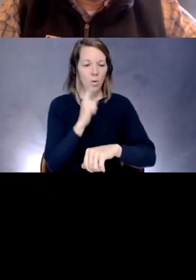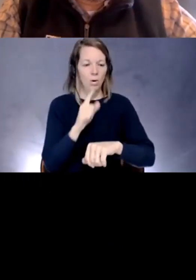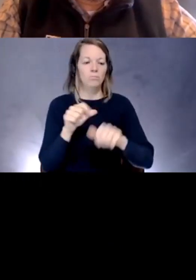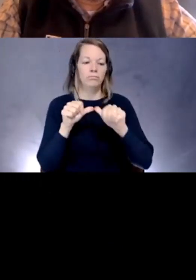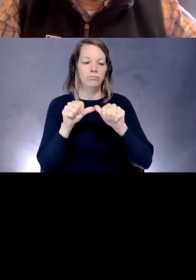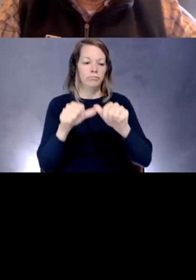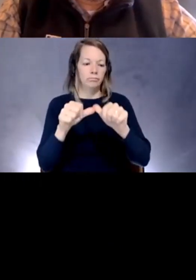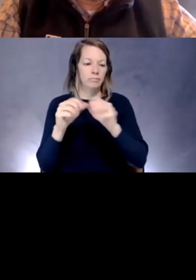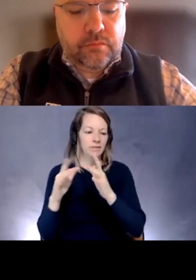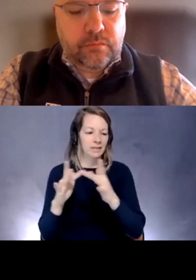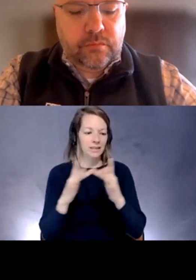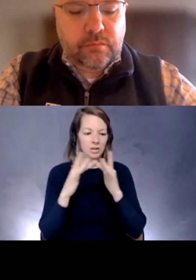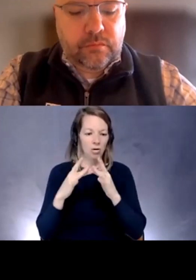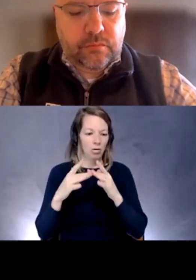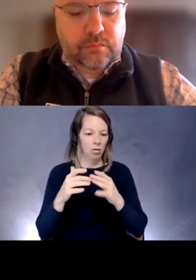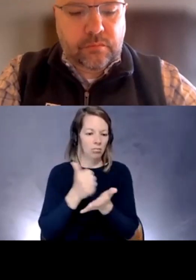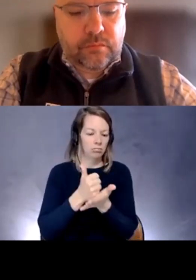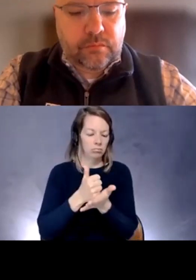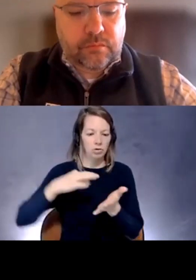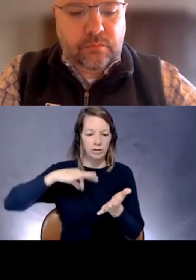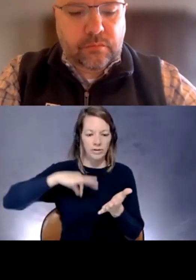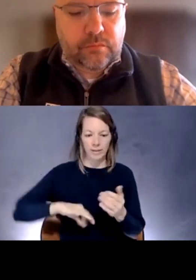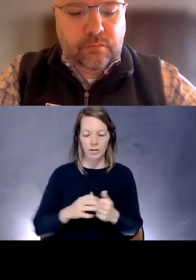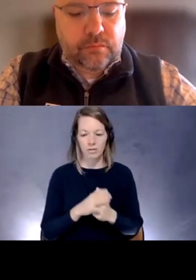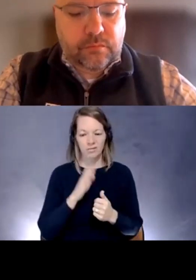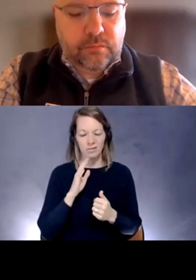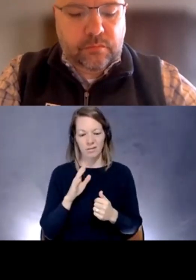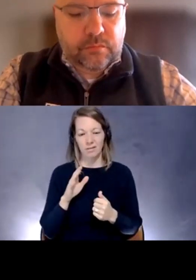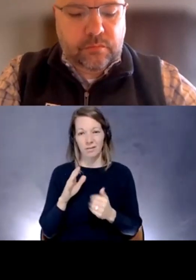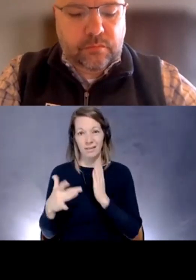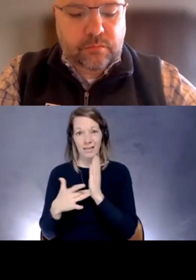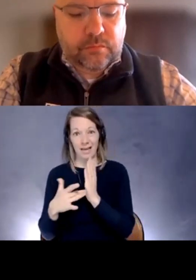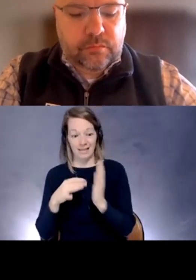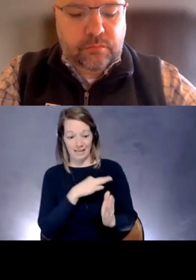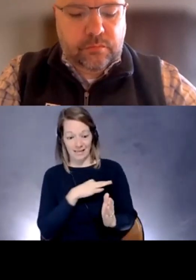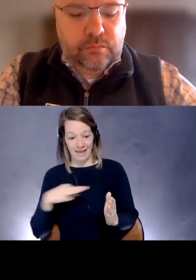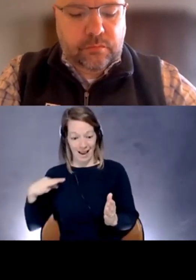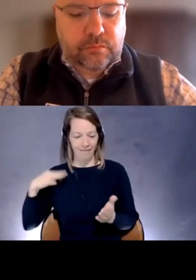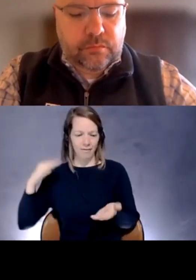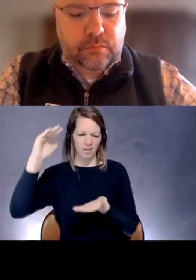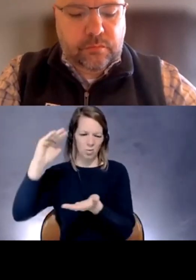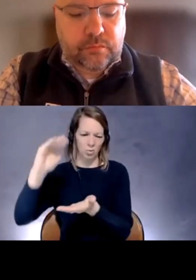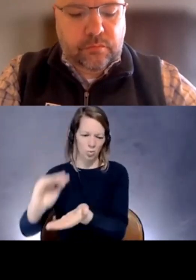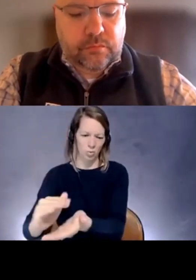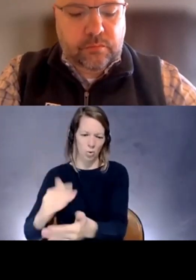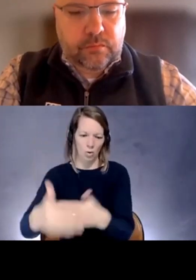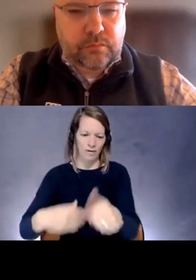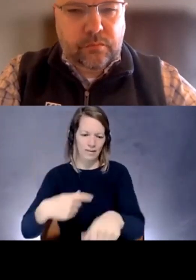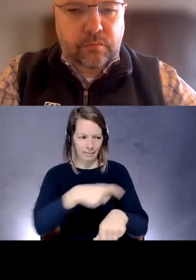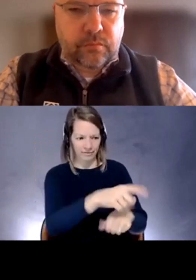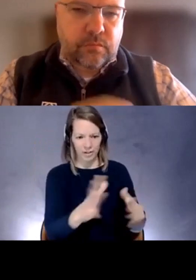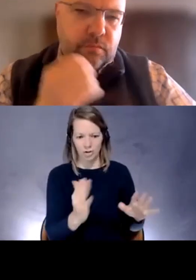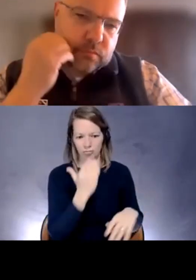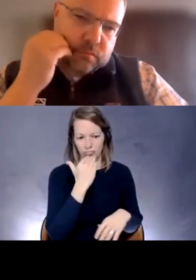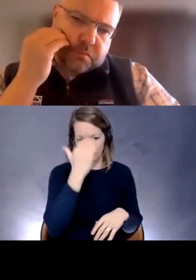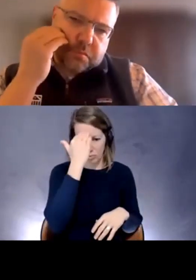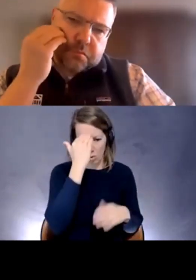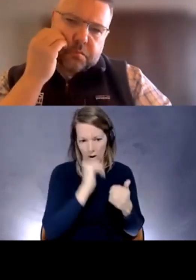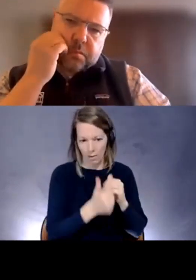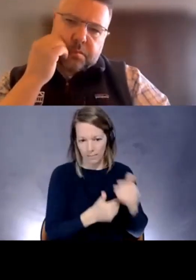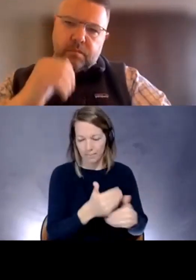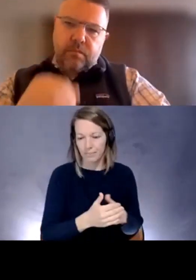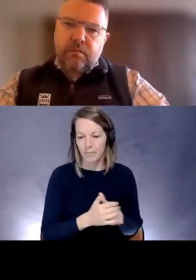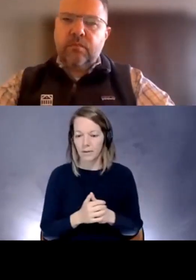ongoing digital transformation, which will reduce the need for technical staff over time. We will be working with our community and